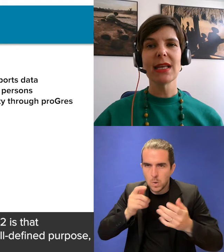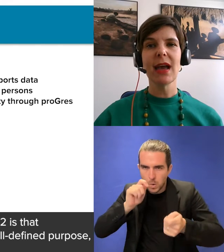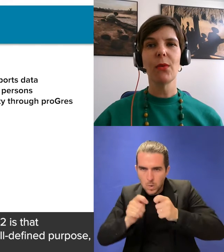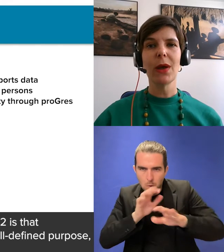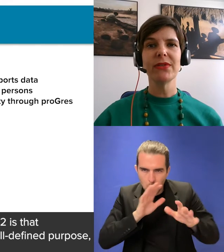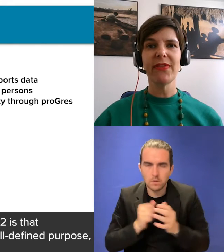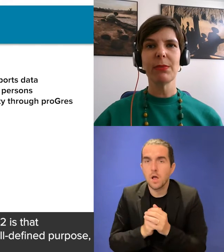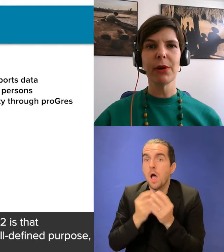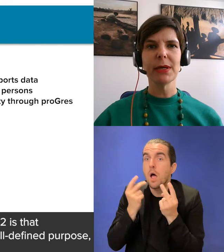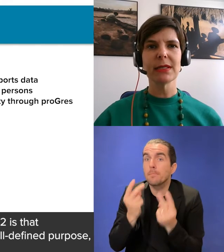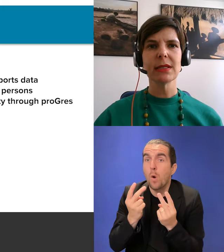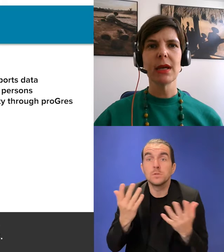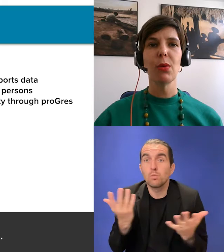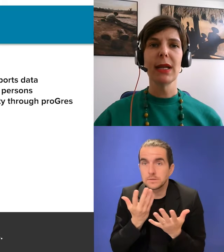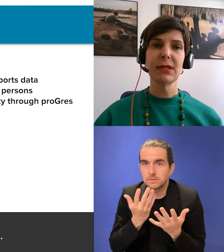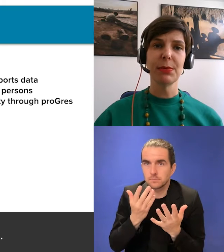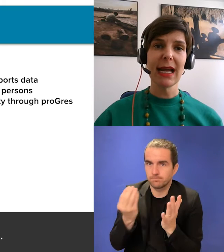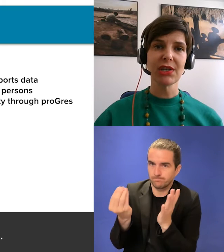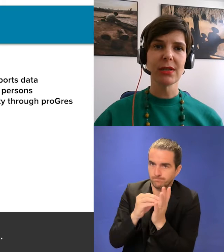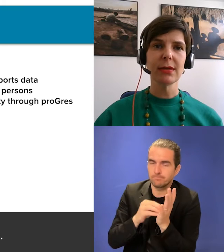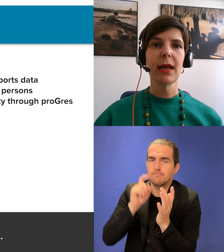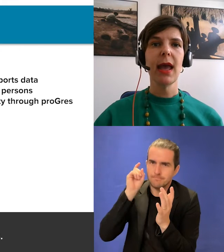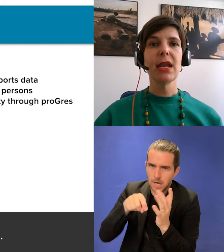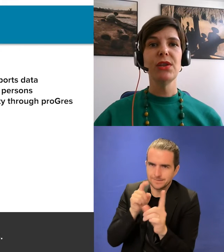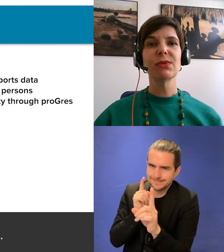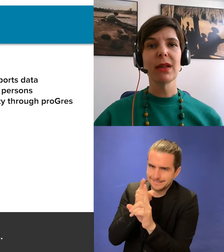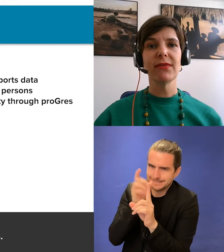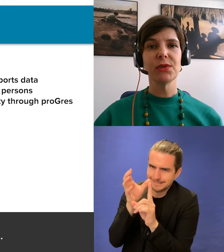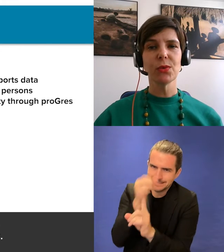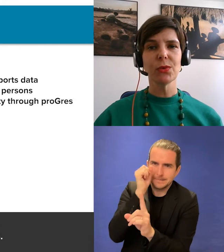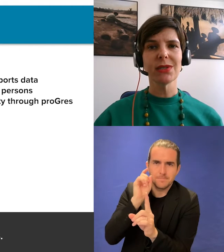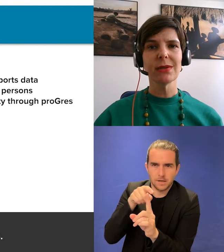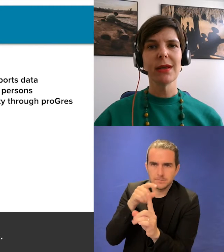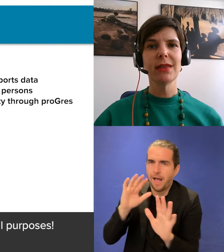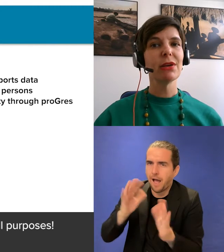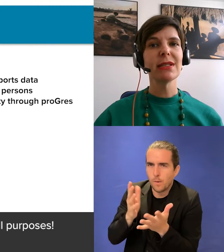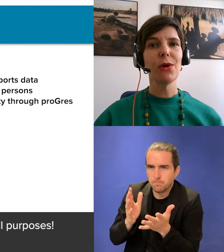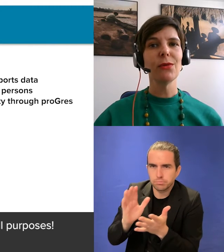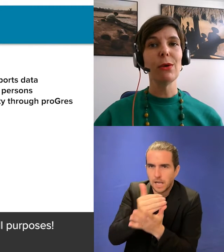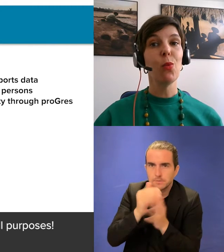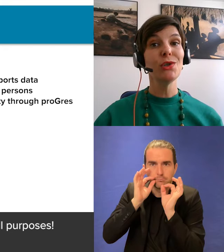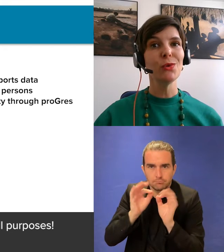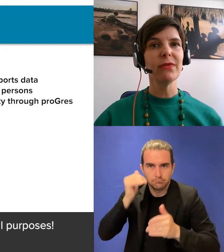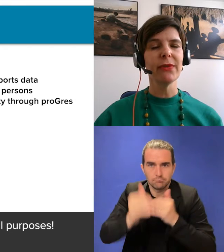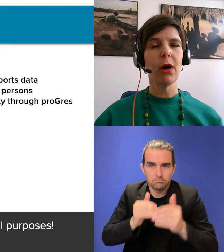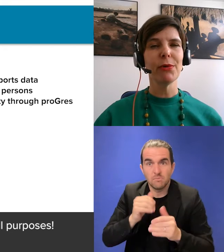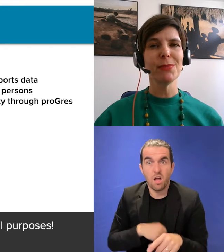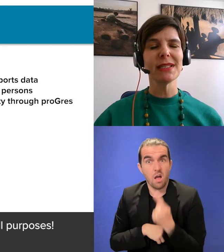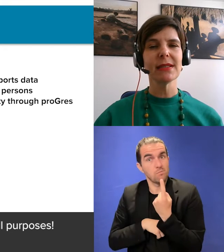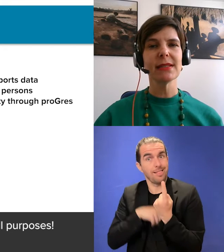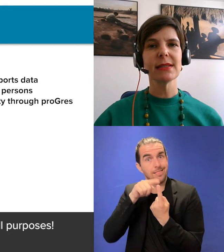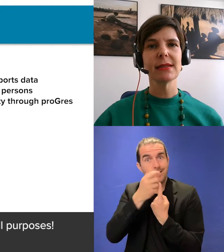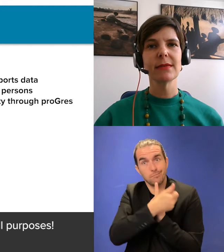should always have a well-defined purpose related to protection and use relevant tools. There is not only one tool for